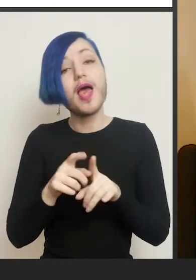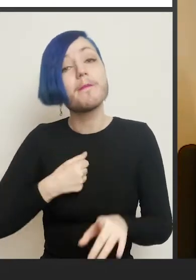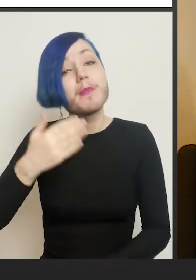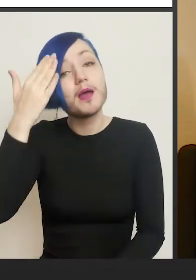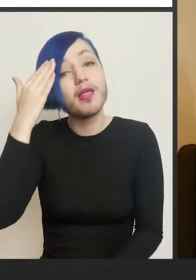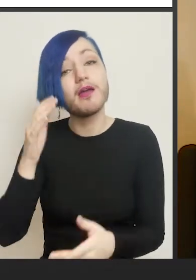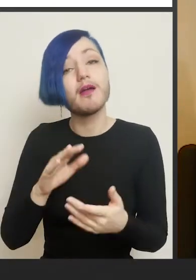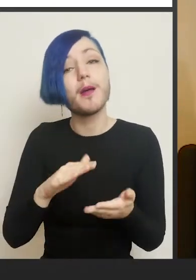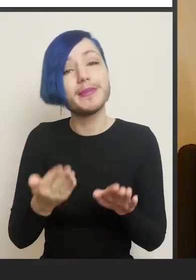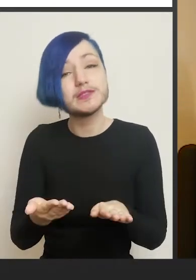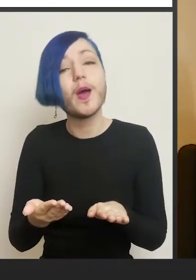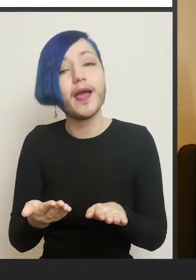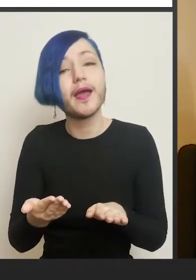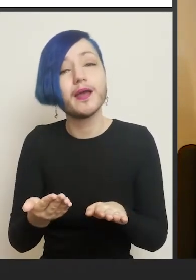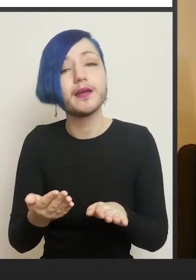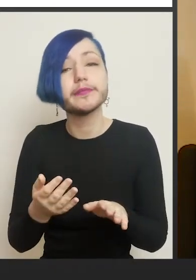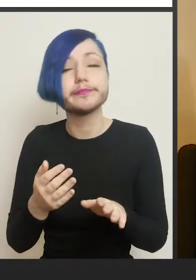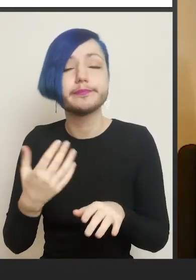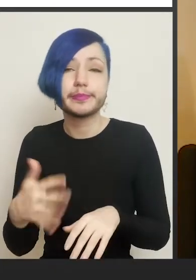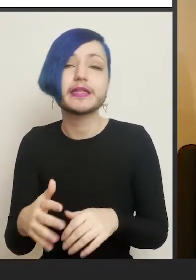away in September, and